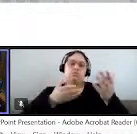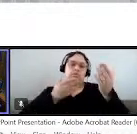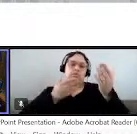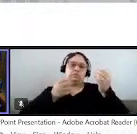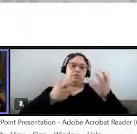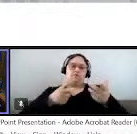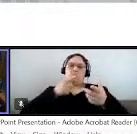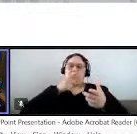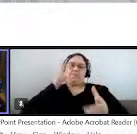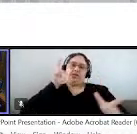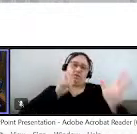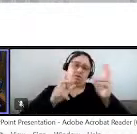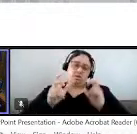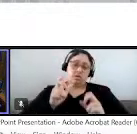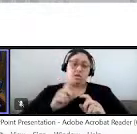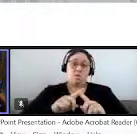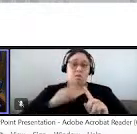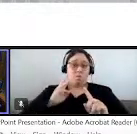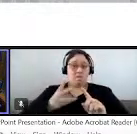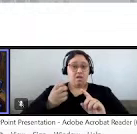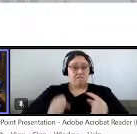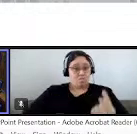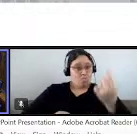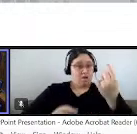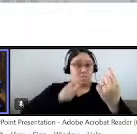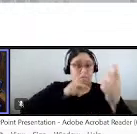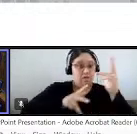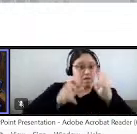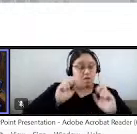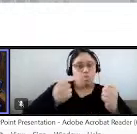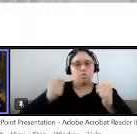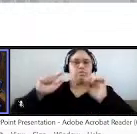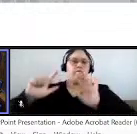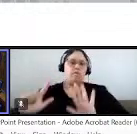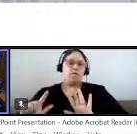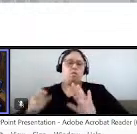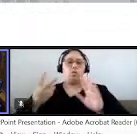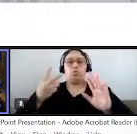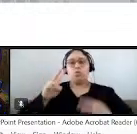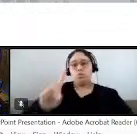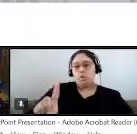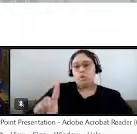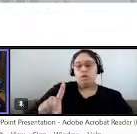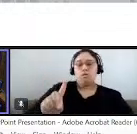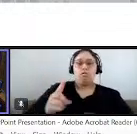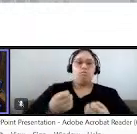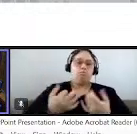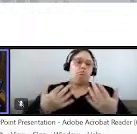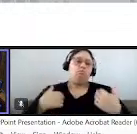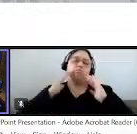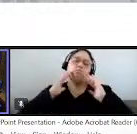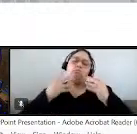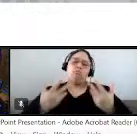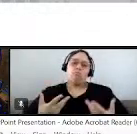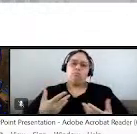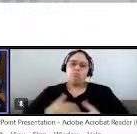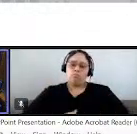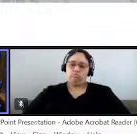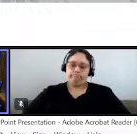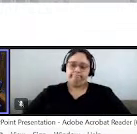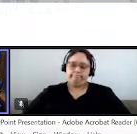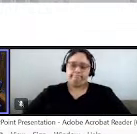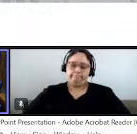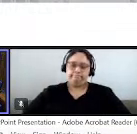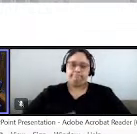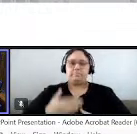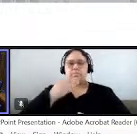having public hearings. Are we going to have one public hearing or 7 or 21? So it